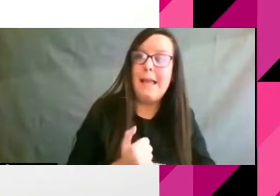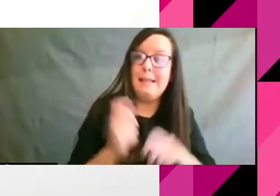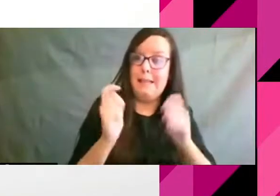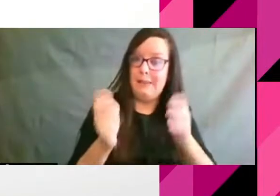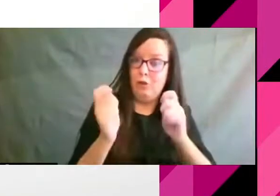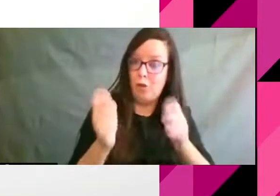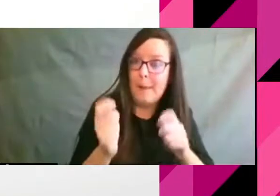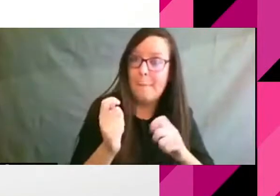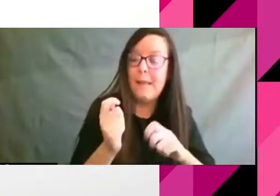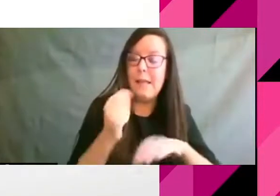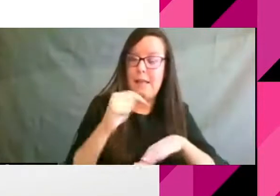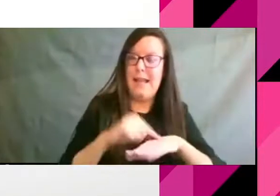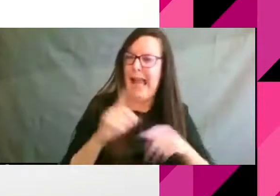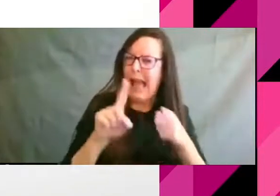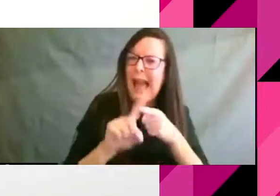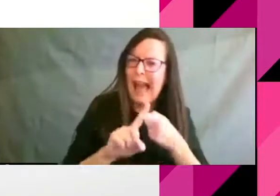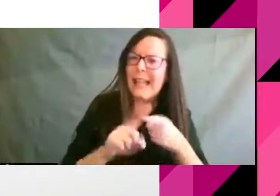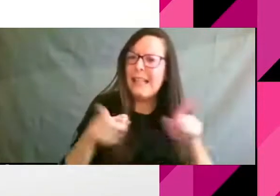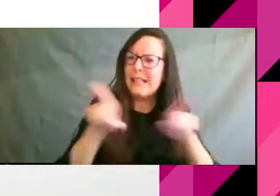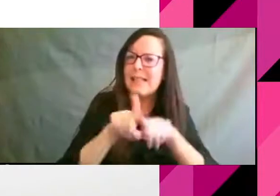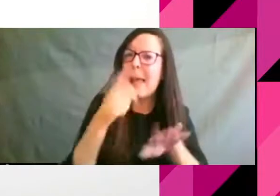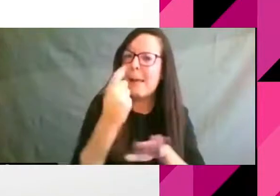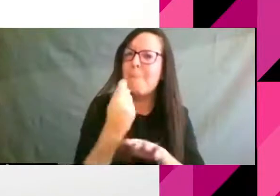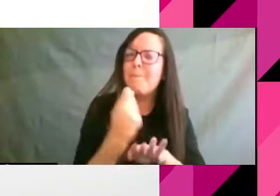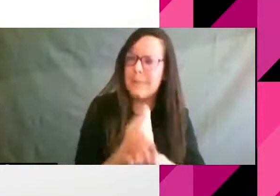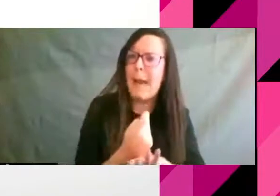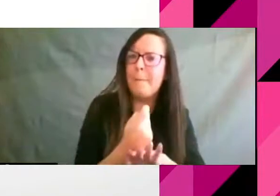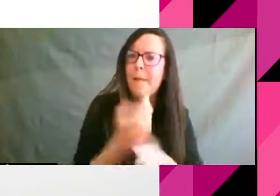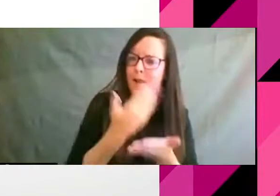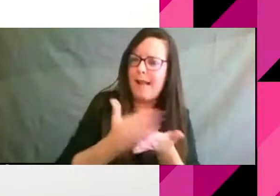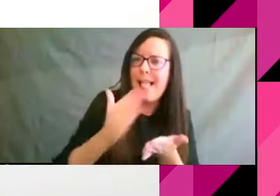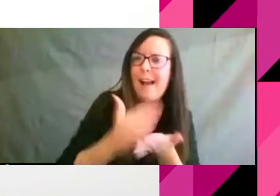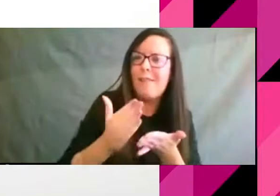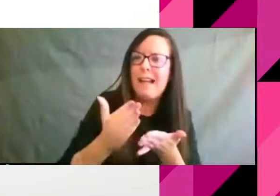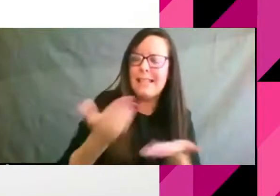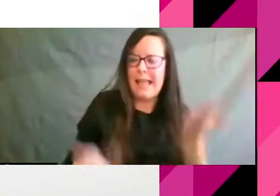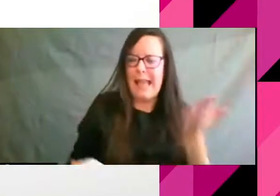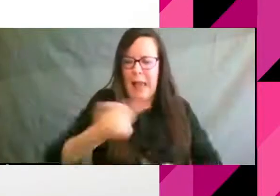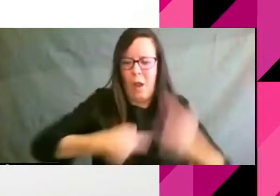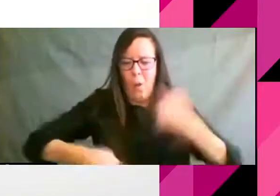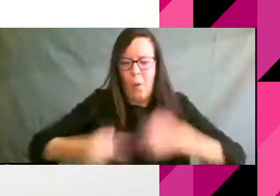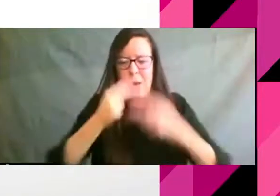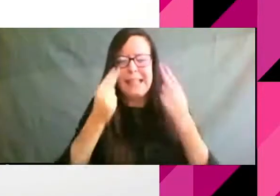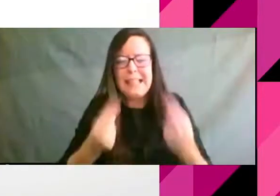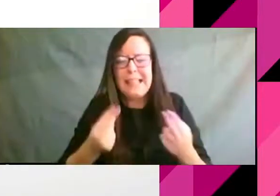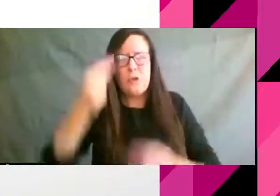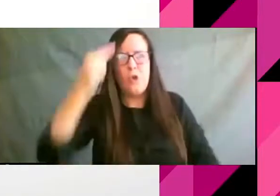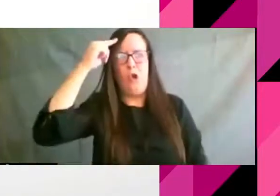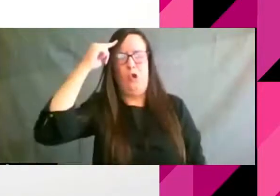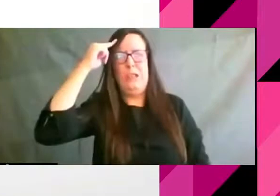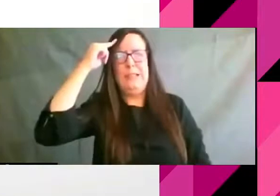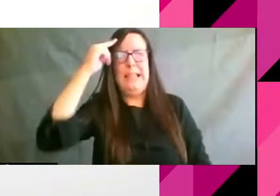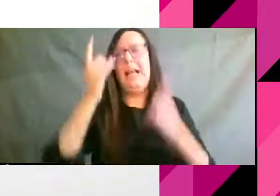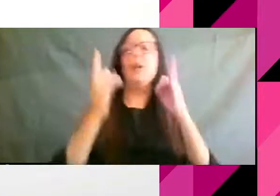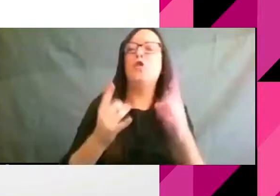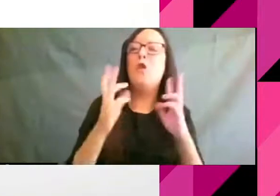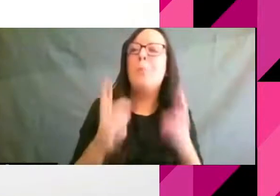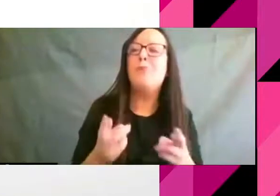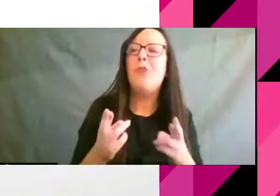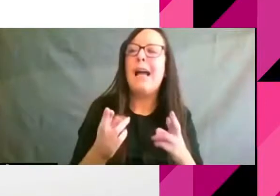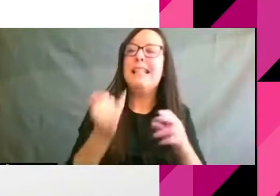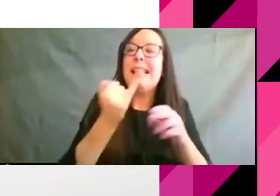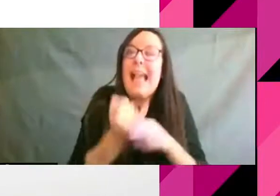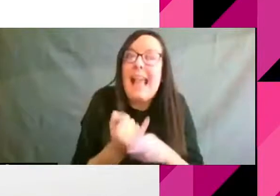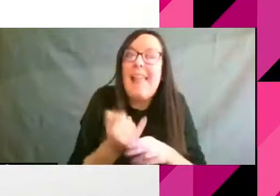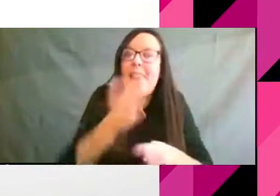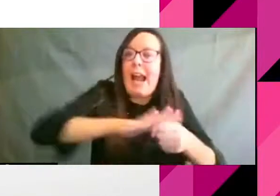it clarifies how we need to understand human rights in the context of disability. So how do we make